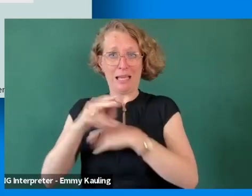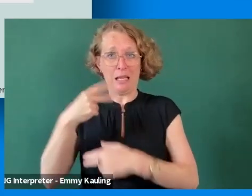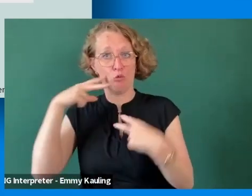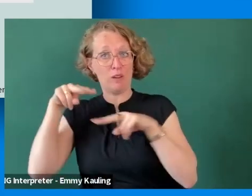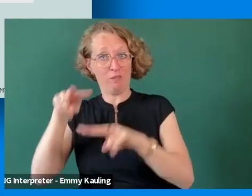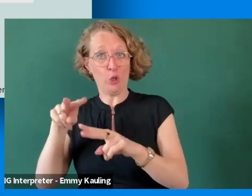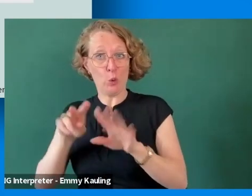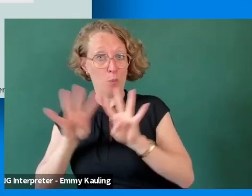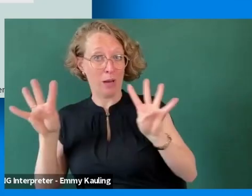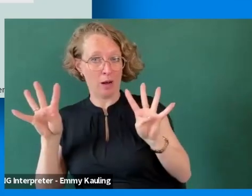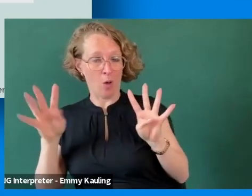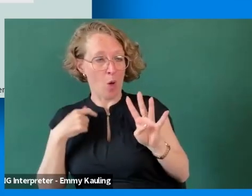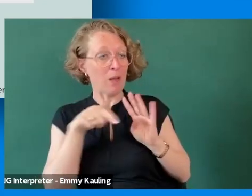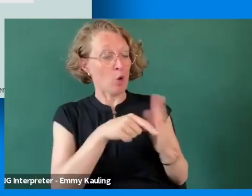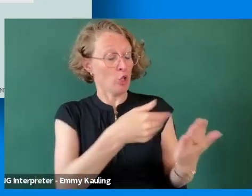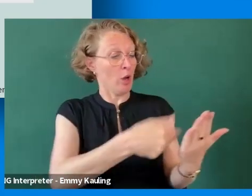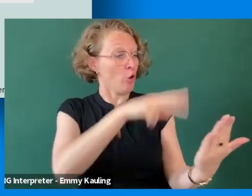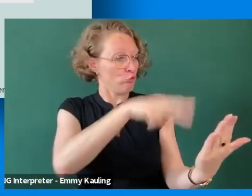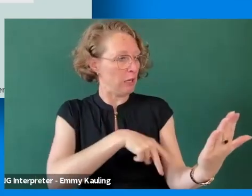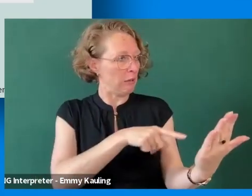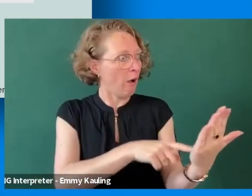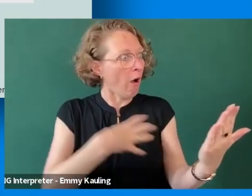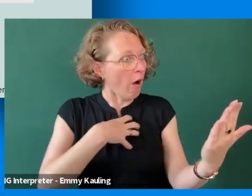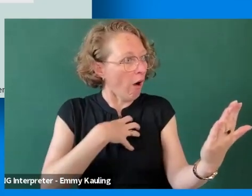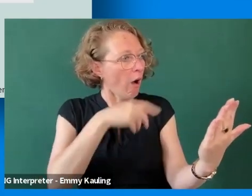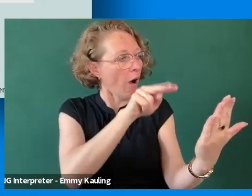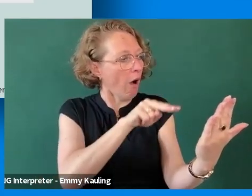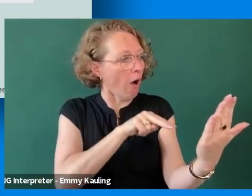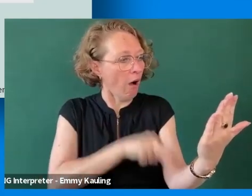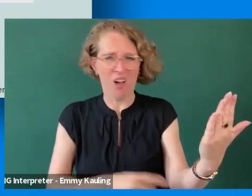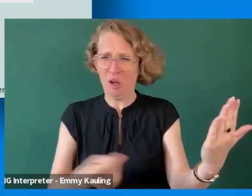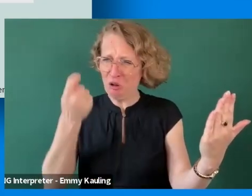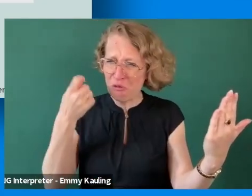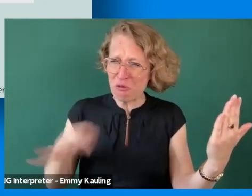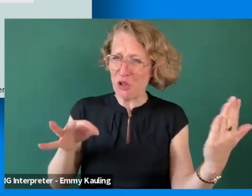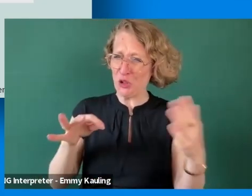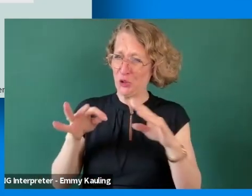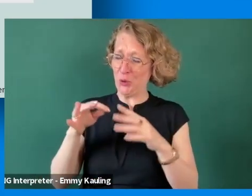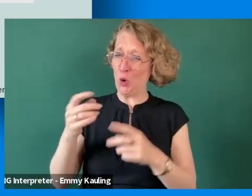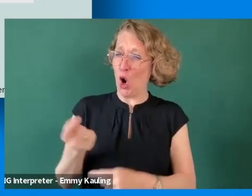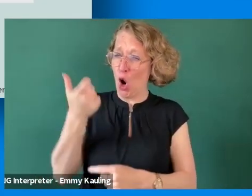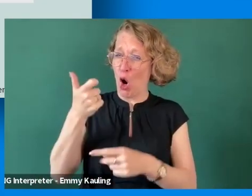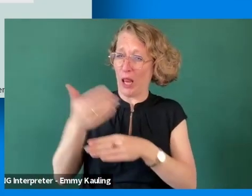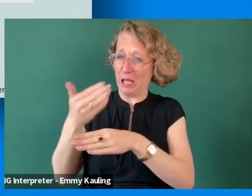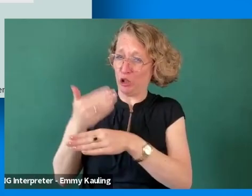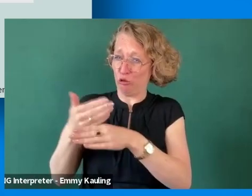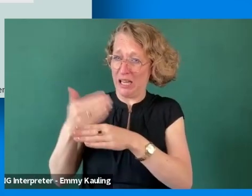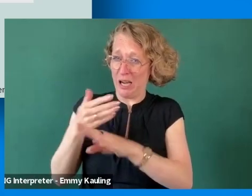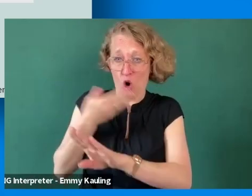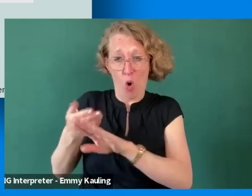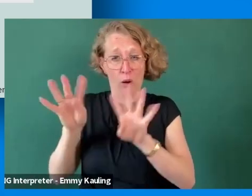the application so much, which is why having so few early career researchers on the panels, even as observers, is a